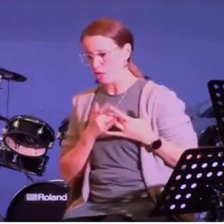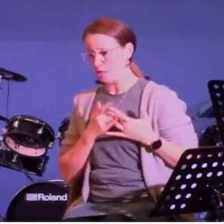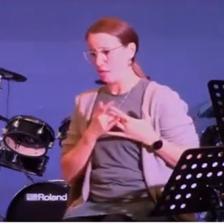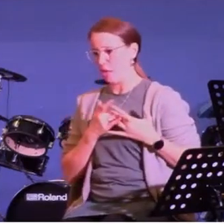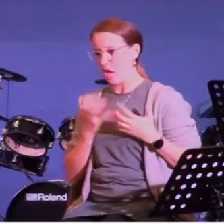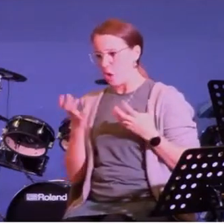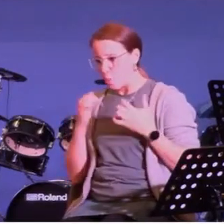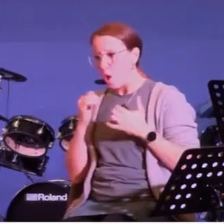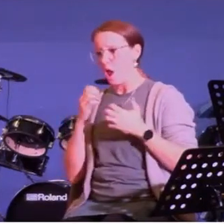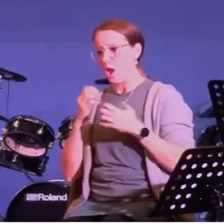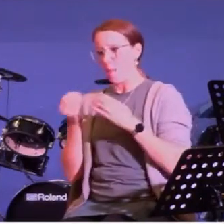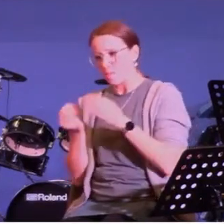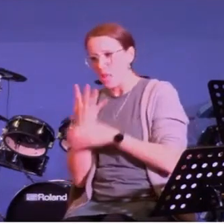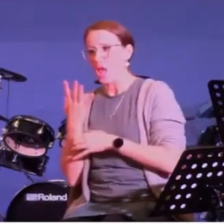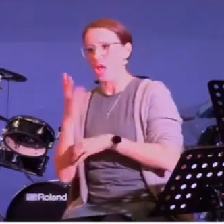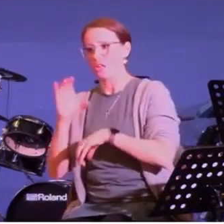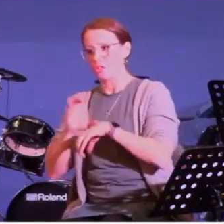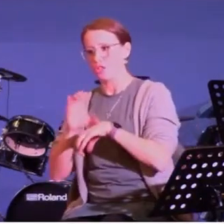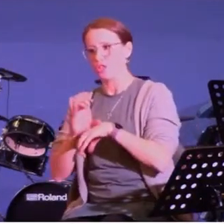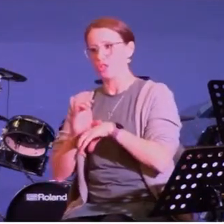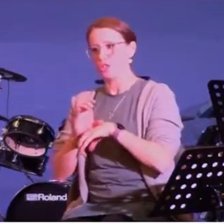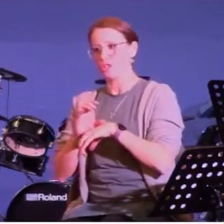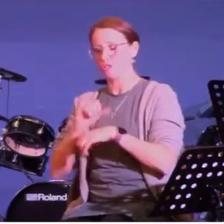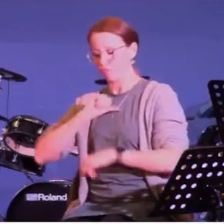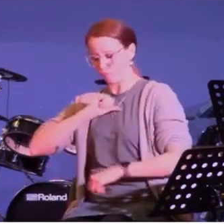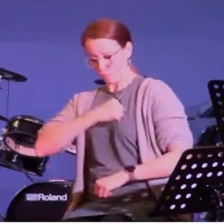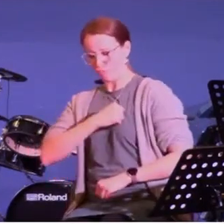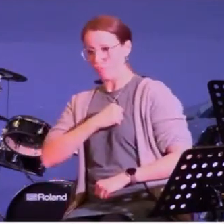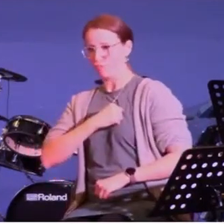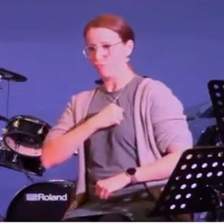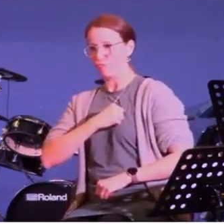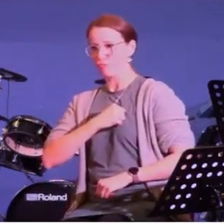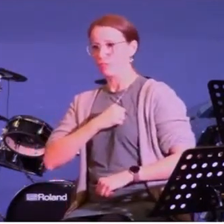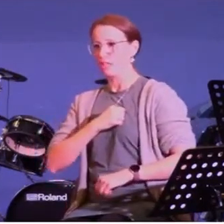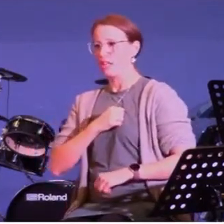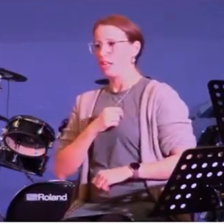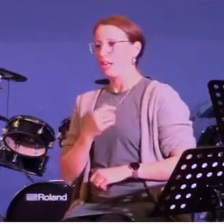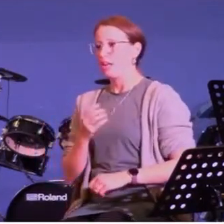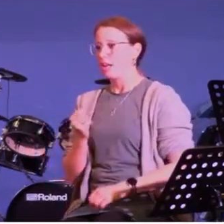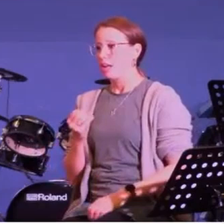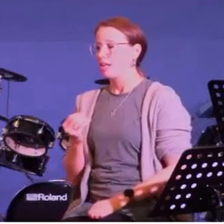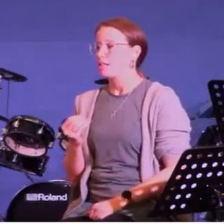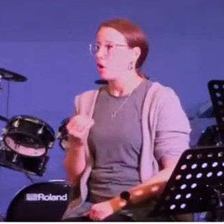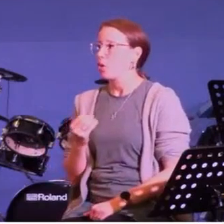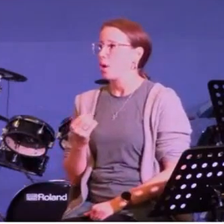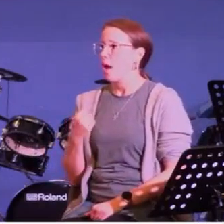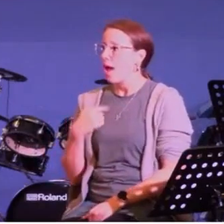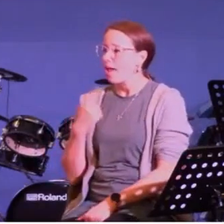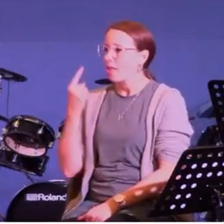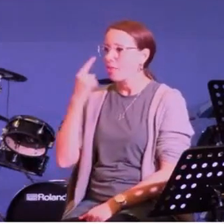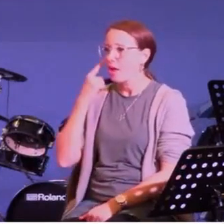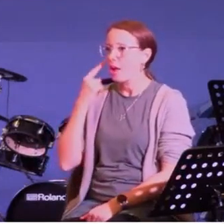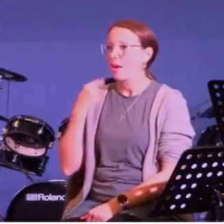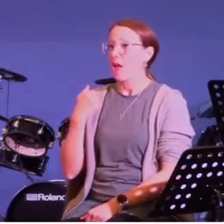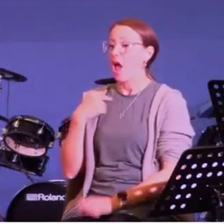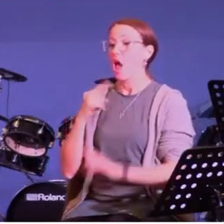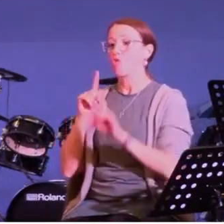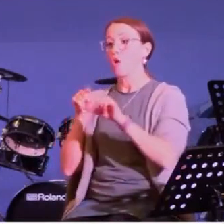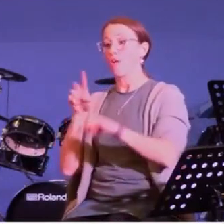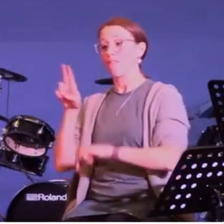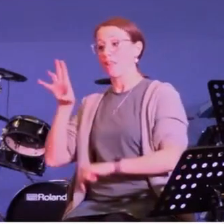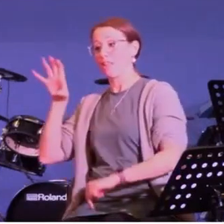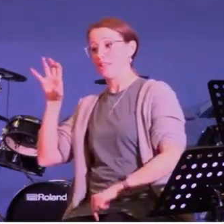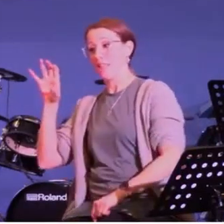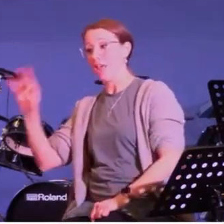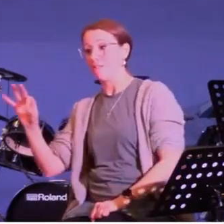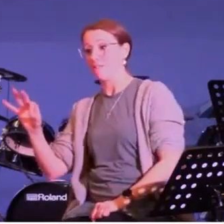pastor. And so if you know my story, when I ended up at Valley, in my mind, I thought I was going to be here 1 year. When I was asked to come on staff, I said,